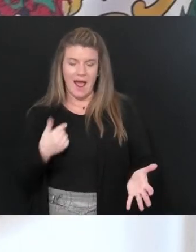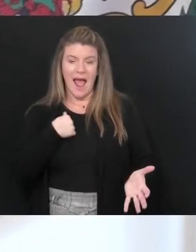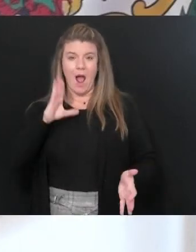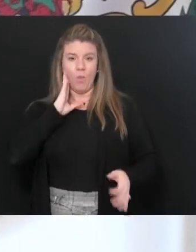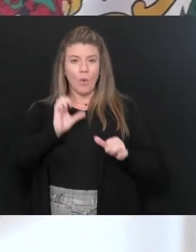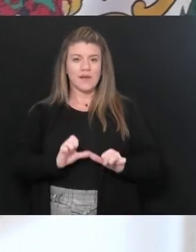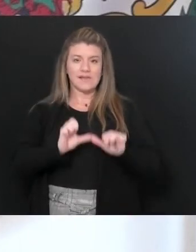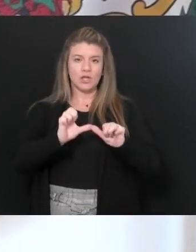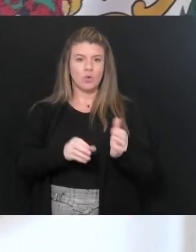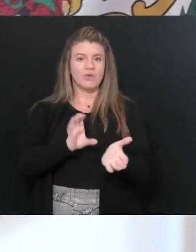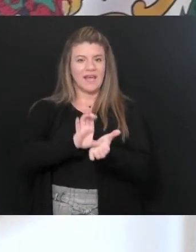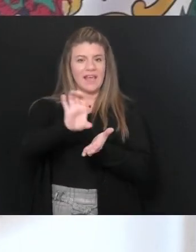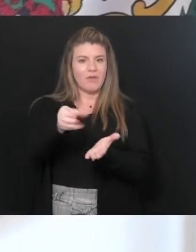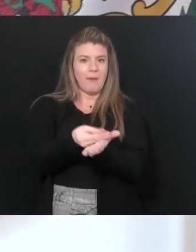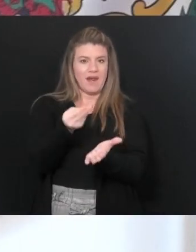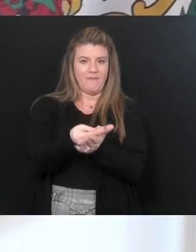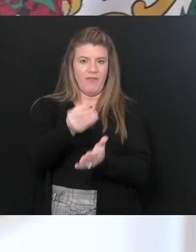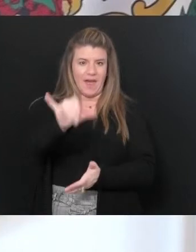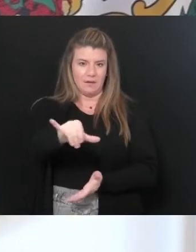to fund.